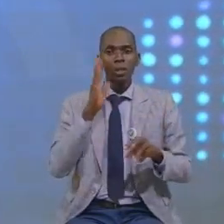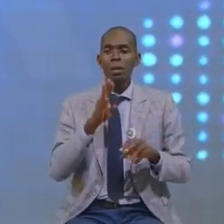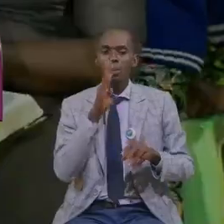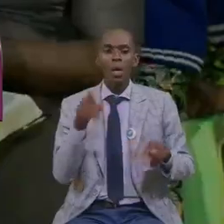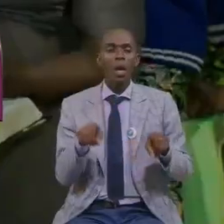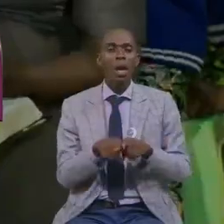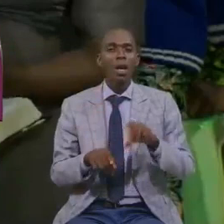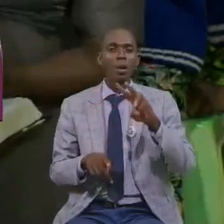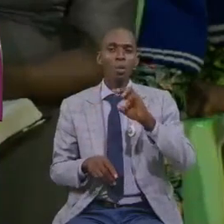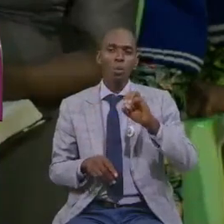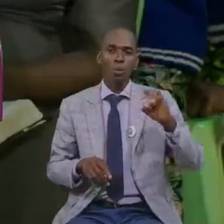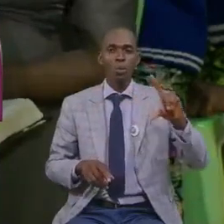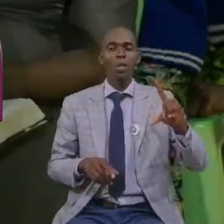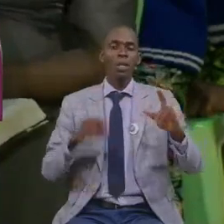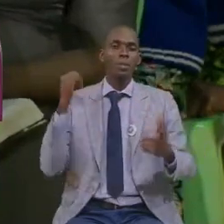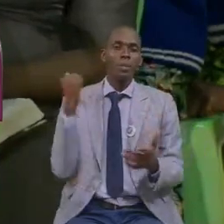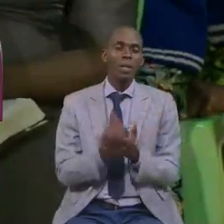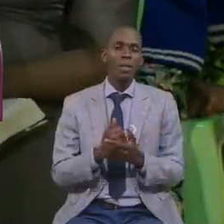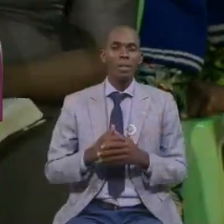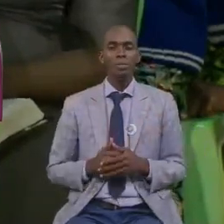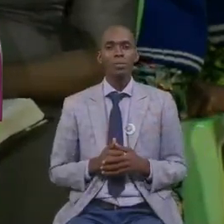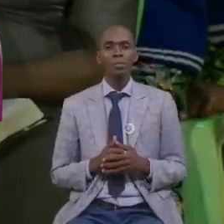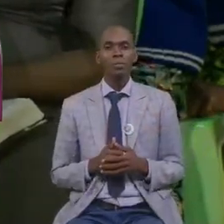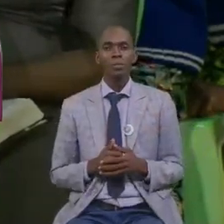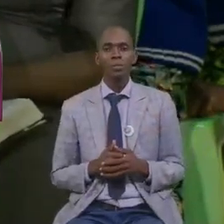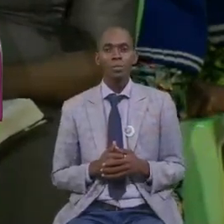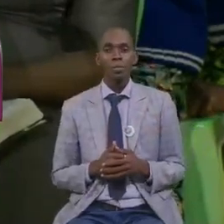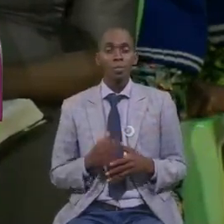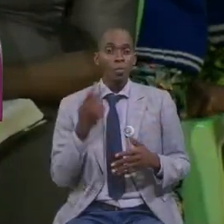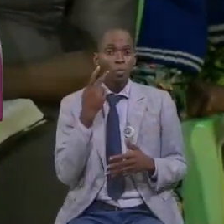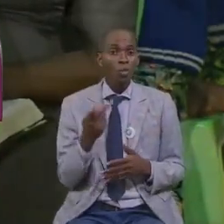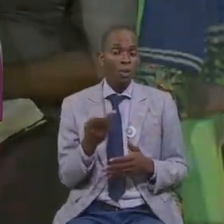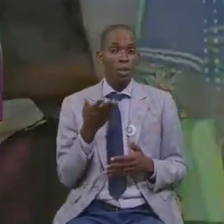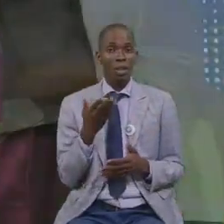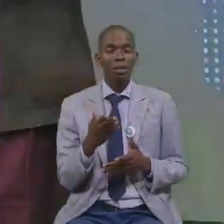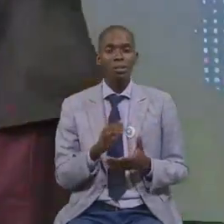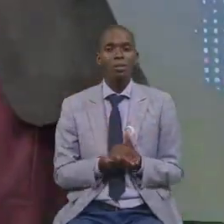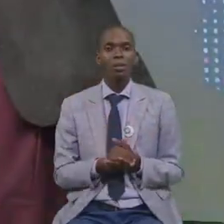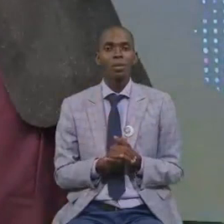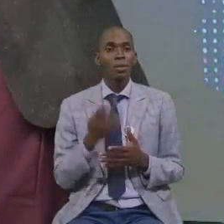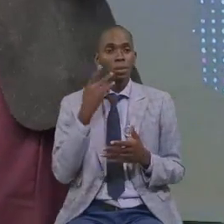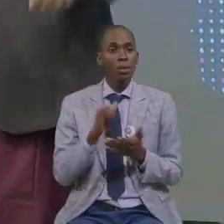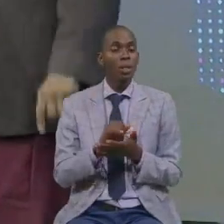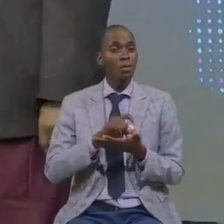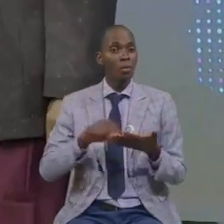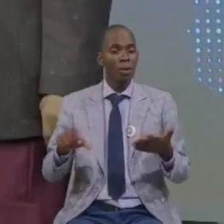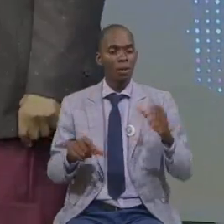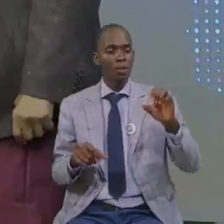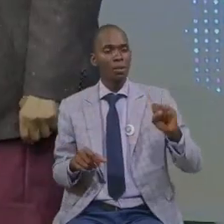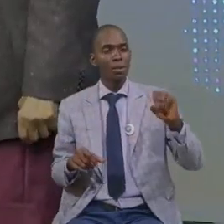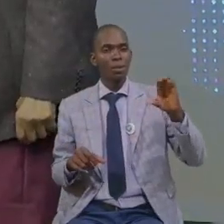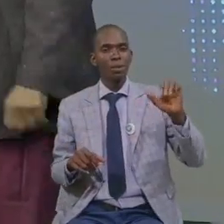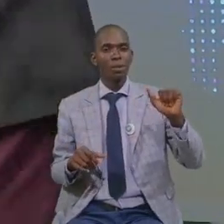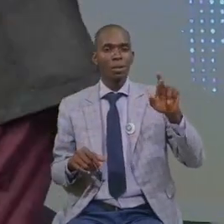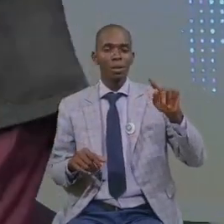as wool. Amen. Now you see that, say, you see that verse there, scarlet, that is